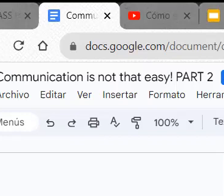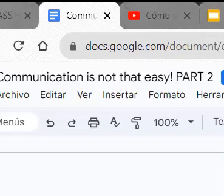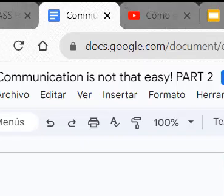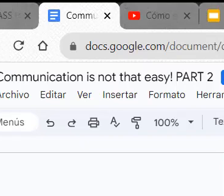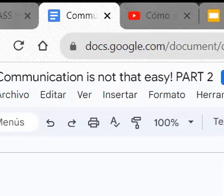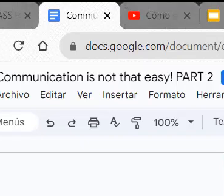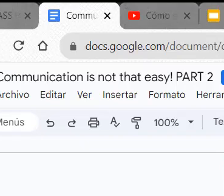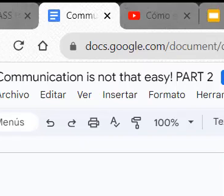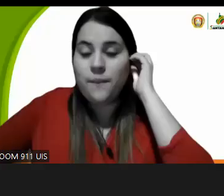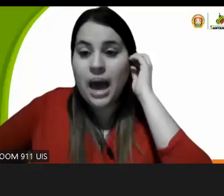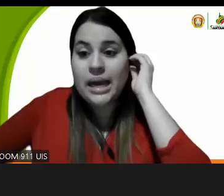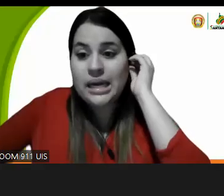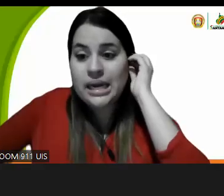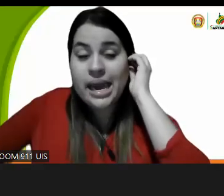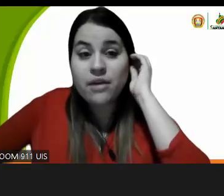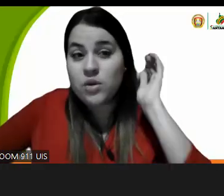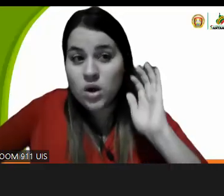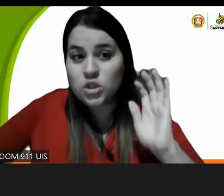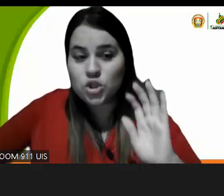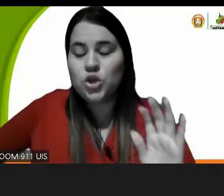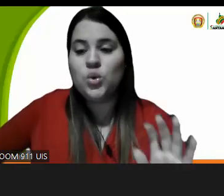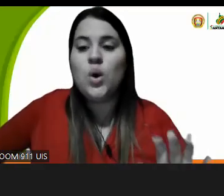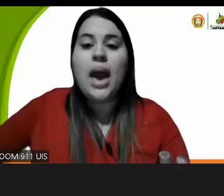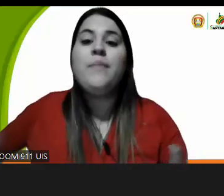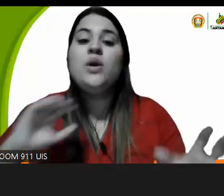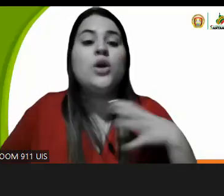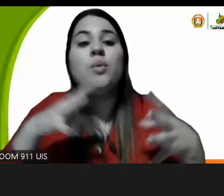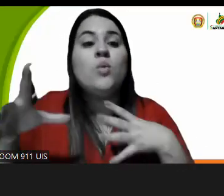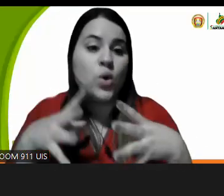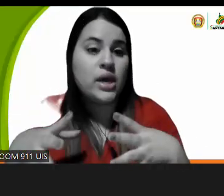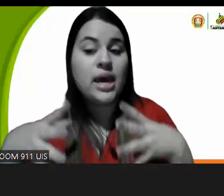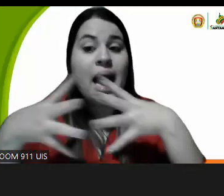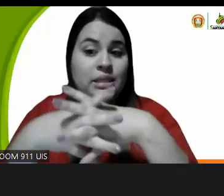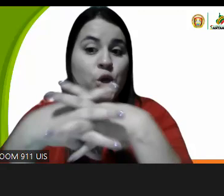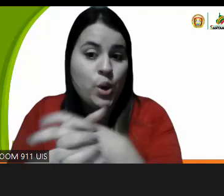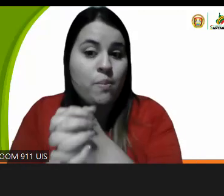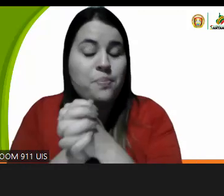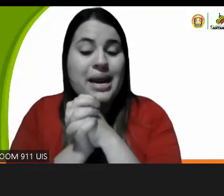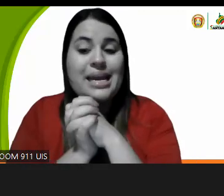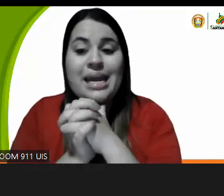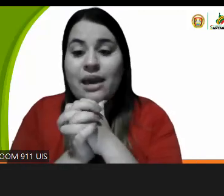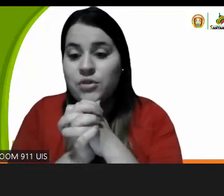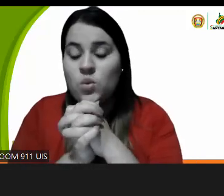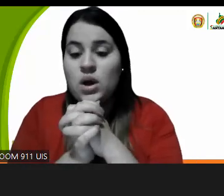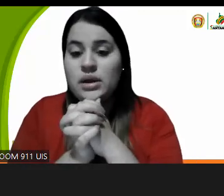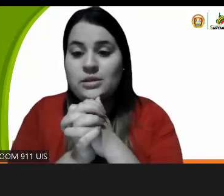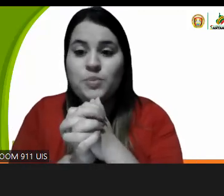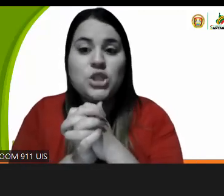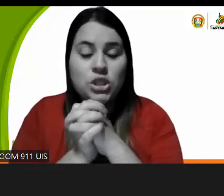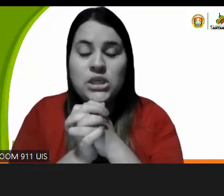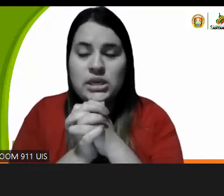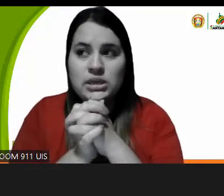breakout rooms. I need everyone to, you're going to be working as a group, but I need